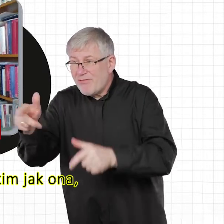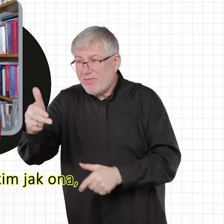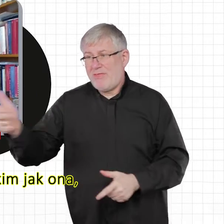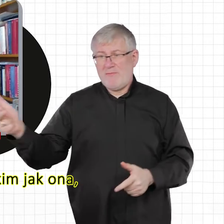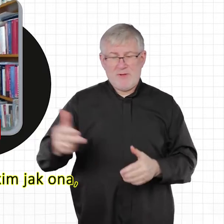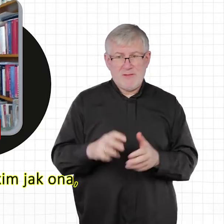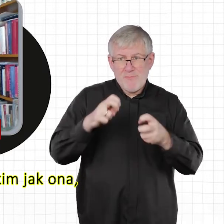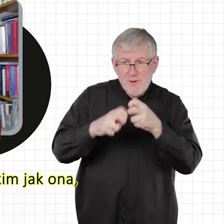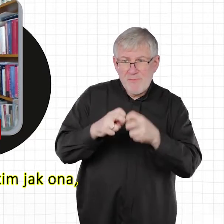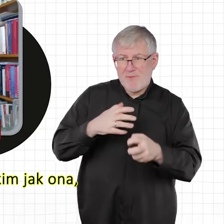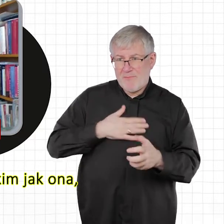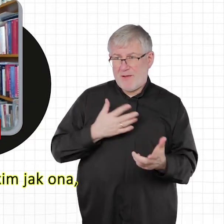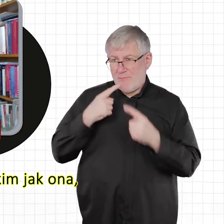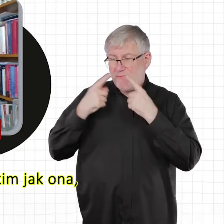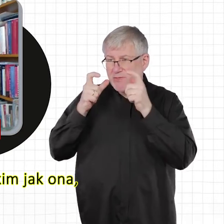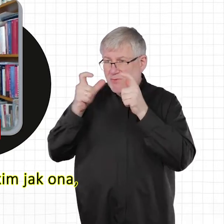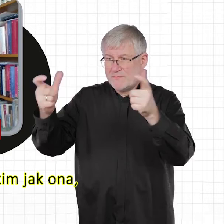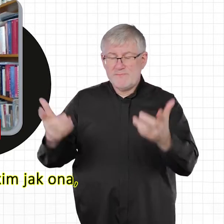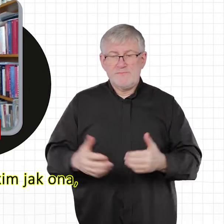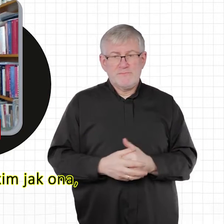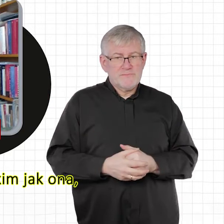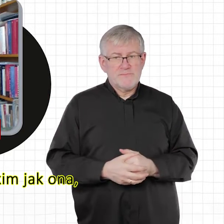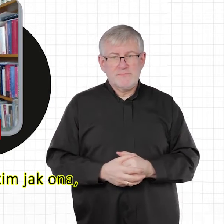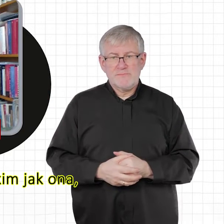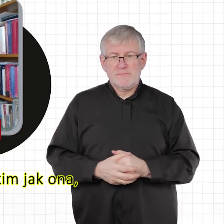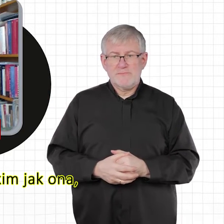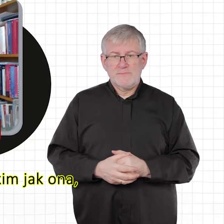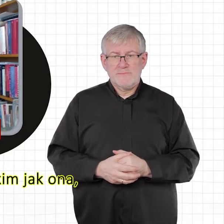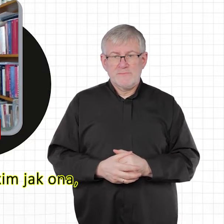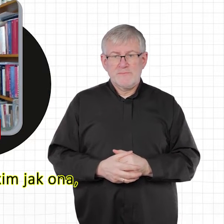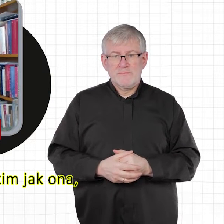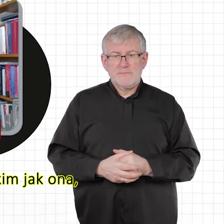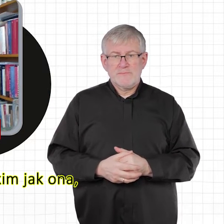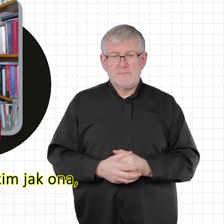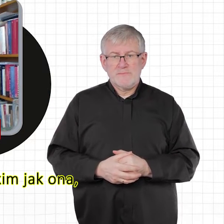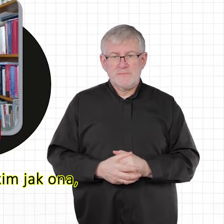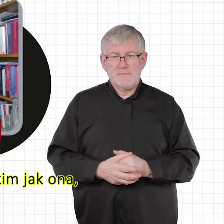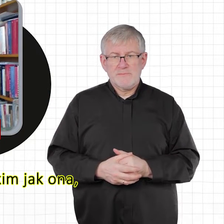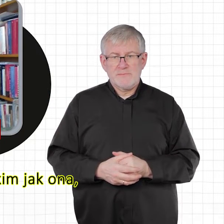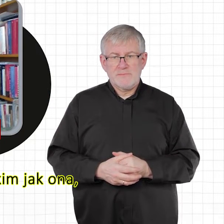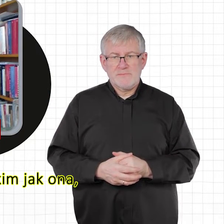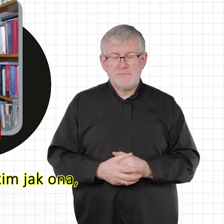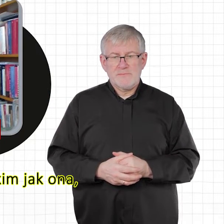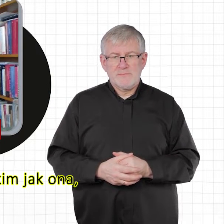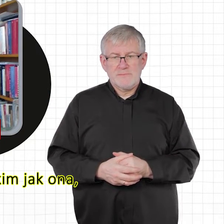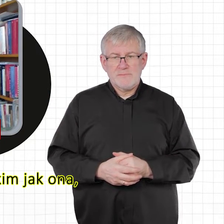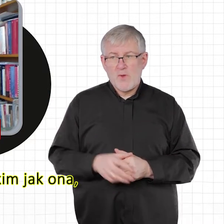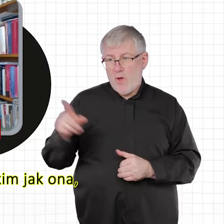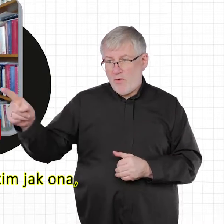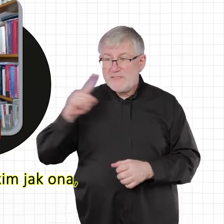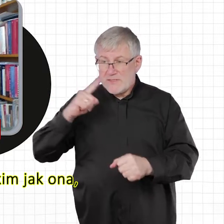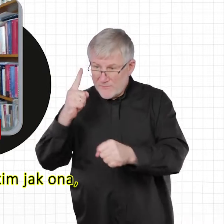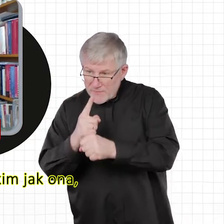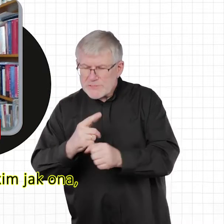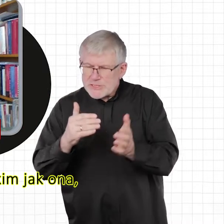And the idea for our project was to help teenagers like